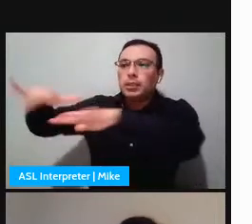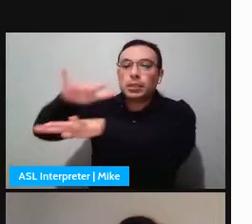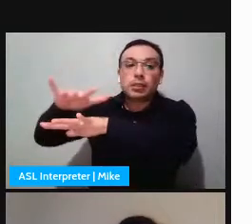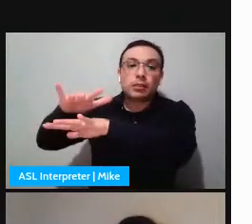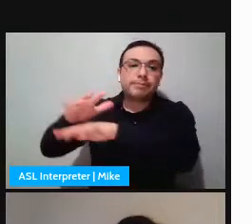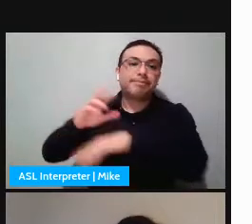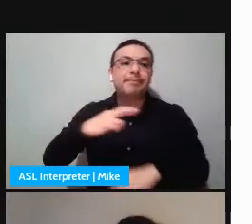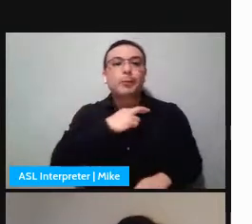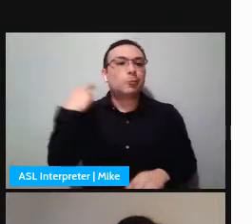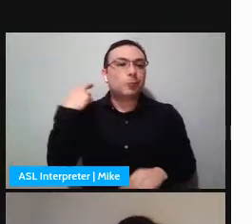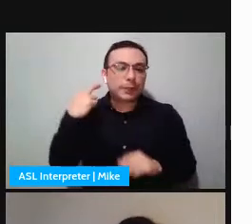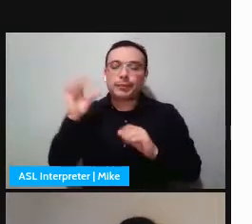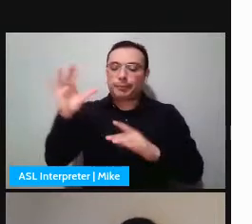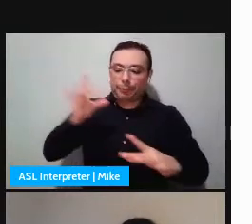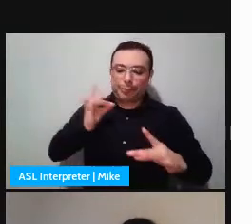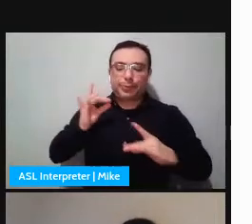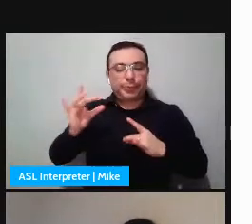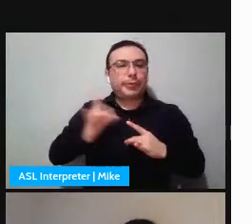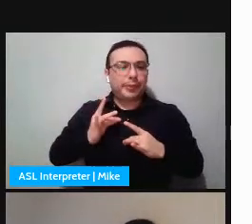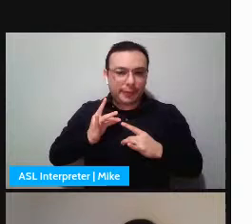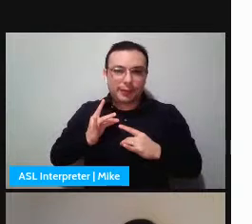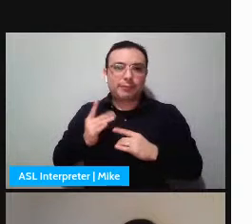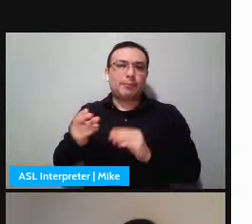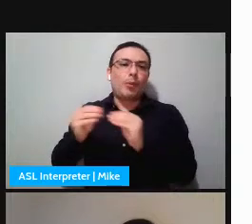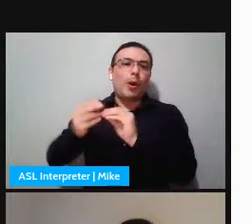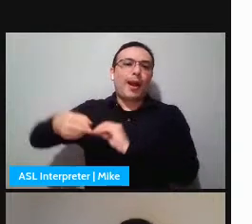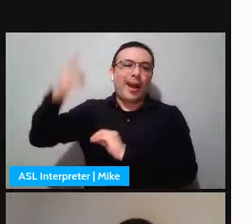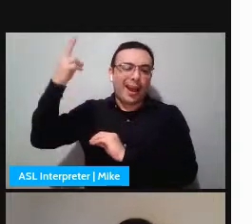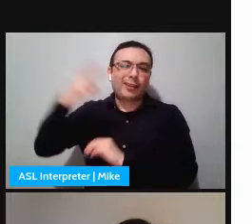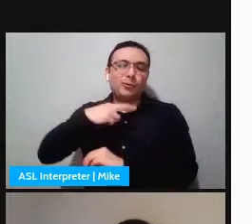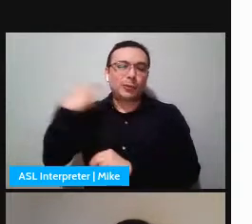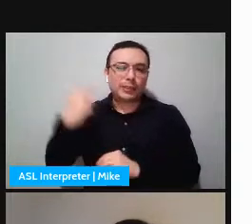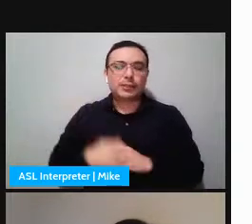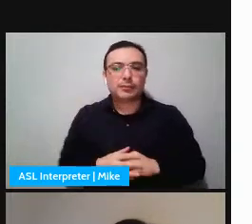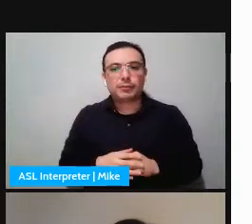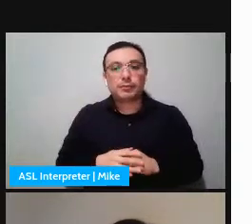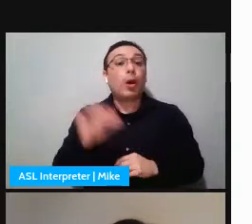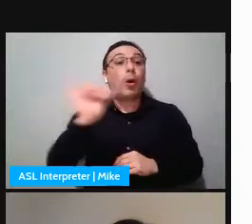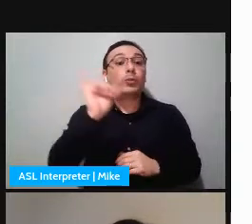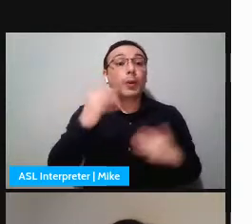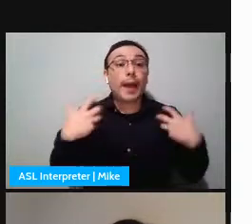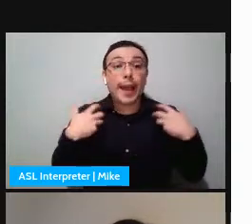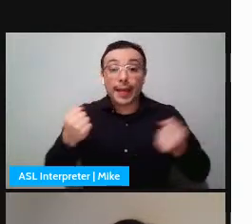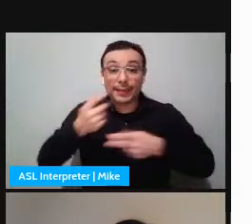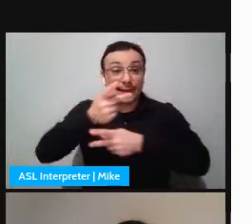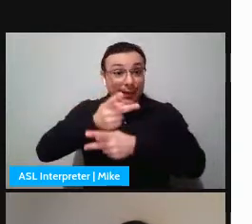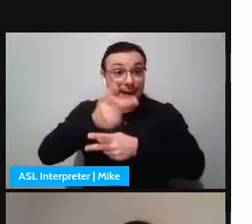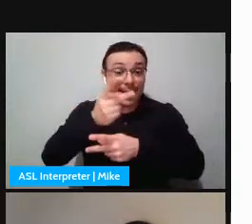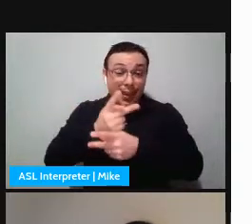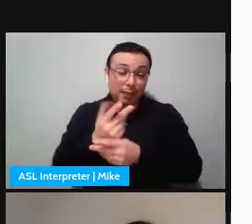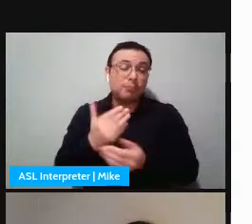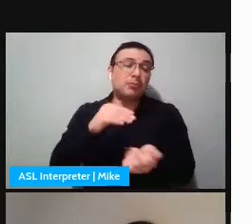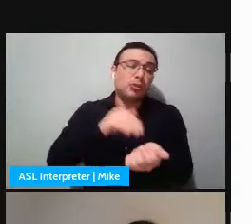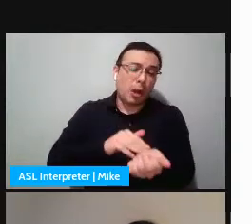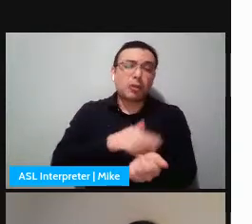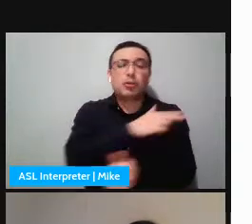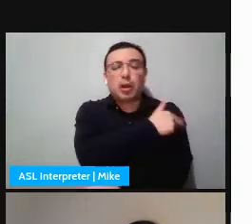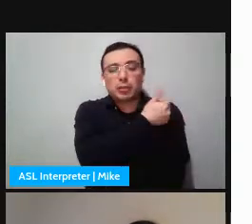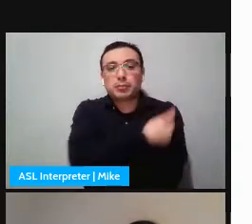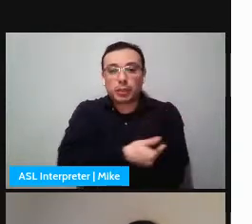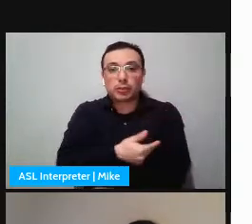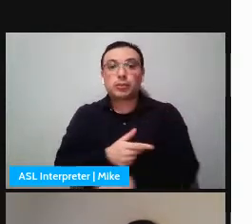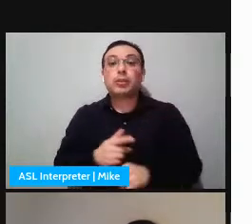There's a long history in our country of differential access to healthcare, who does and does not have healthcare. And we know